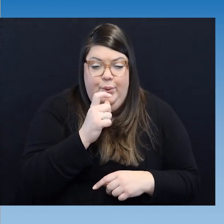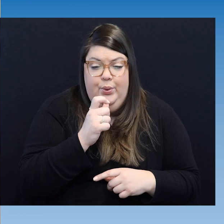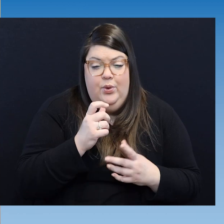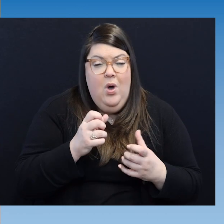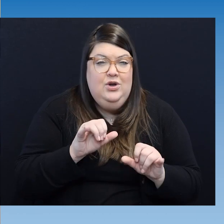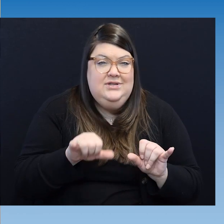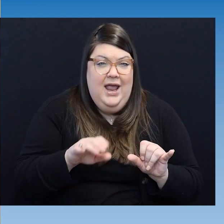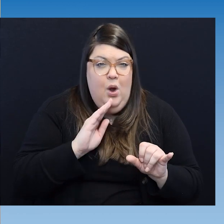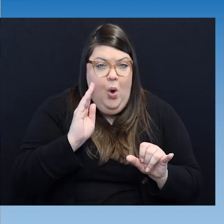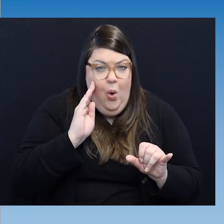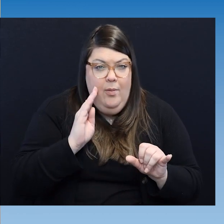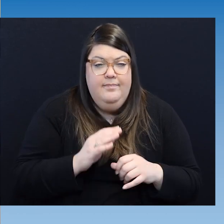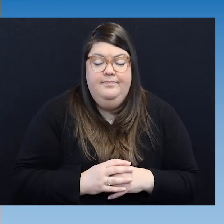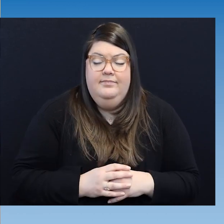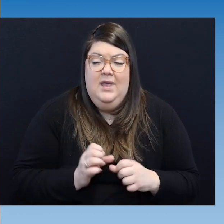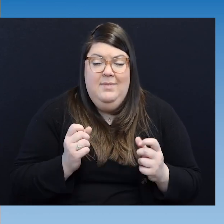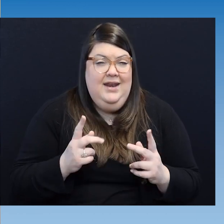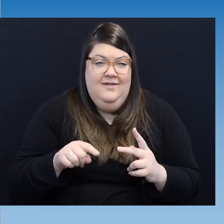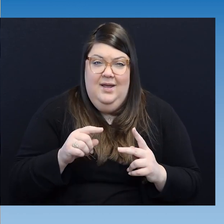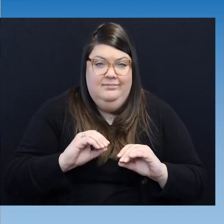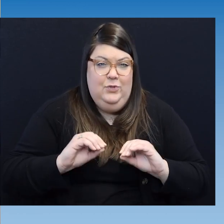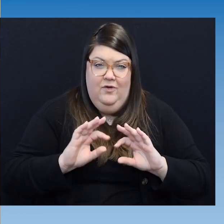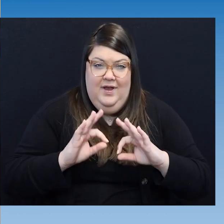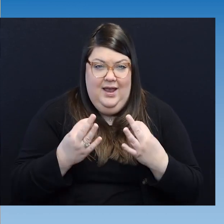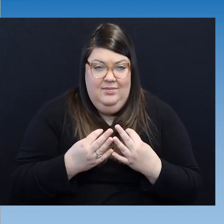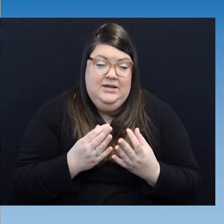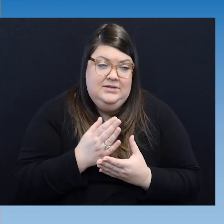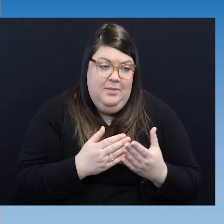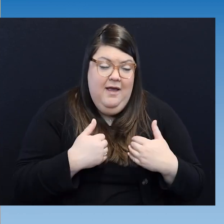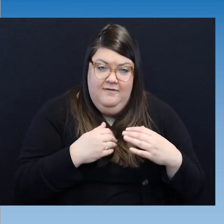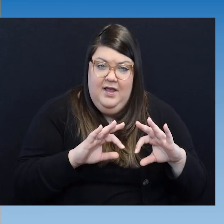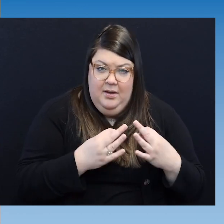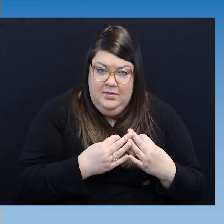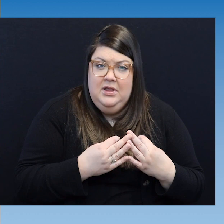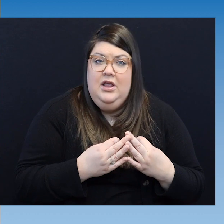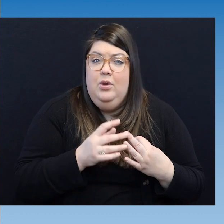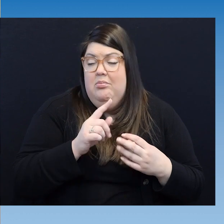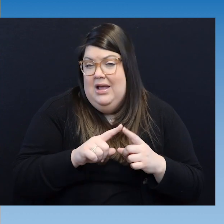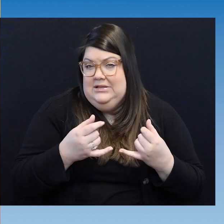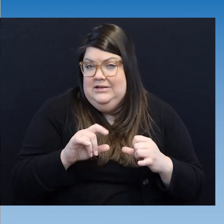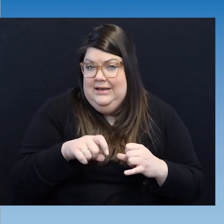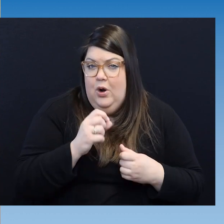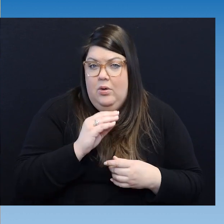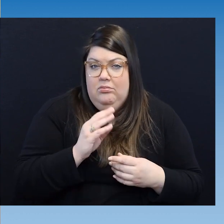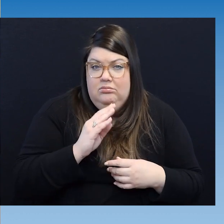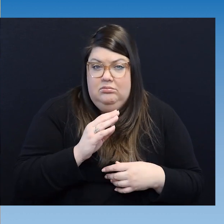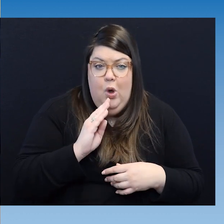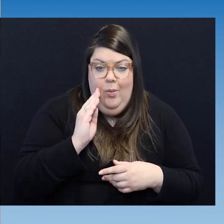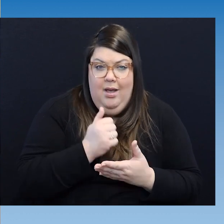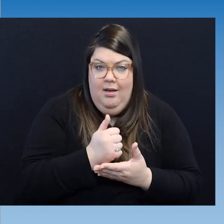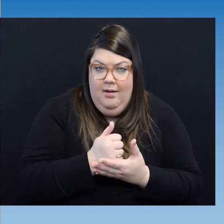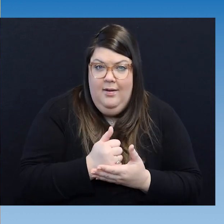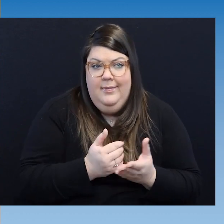stay at home, and a lot of them don't have family. A lot of them do have family, but need help in the home, need help taking them